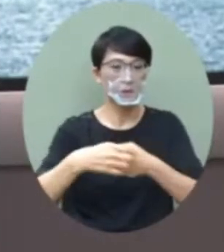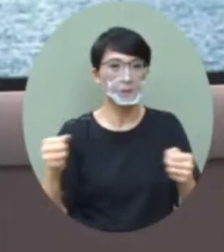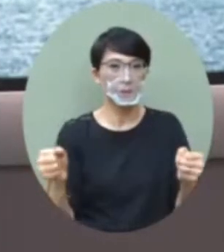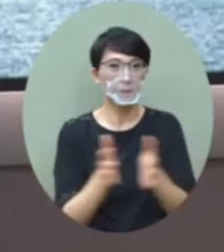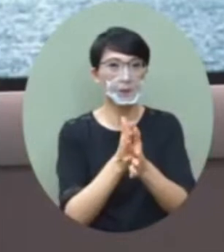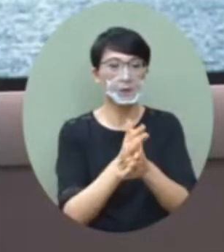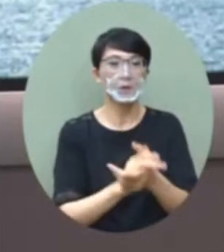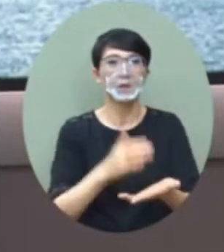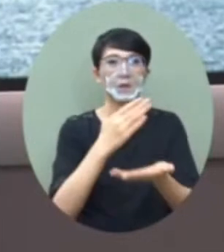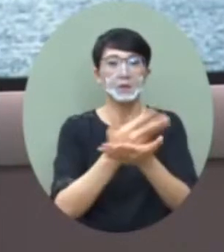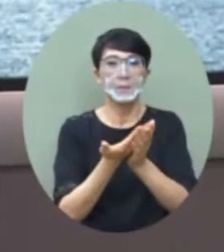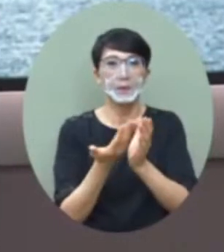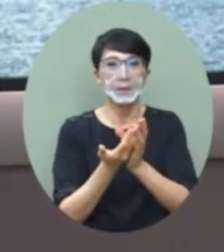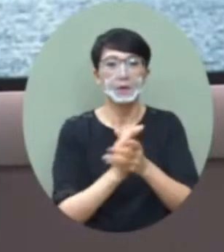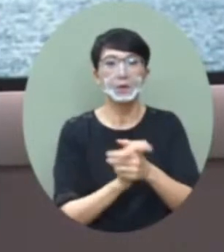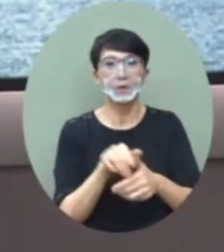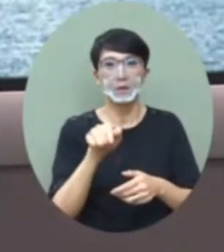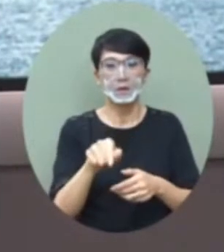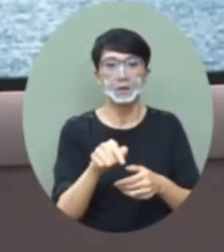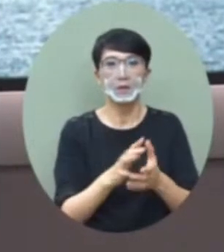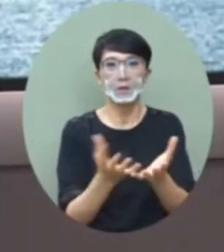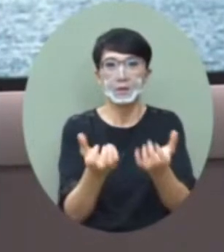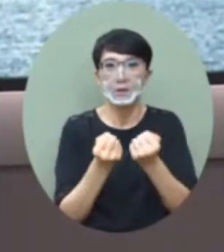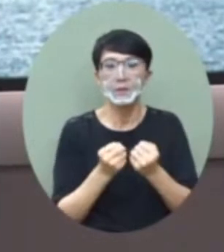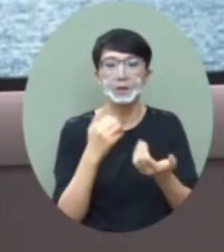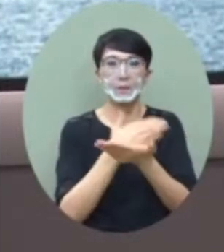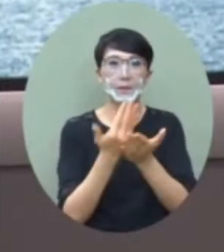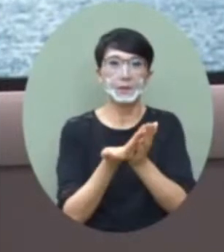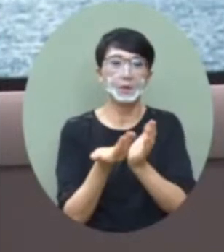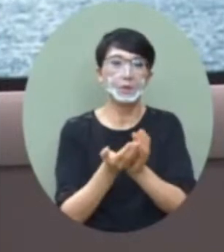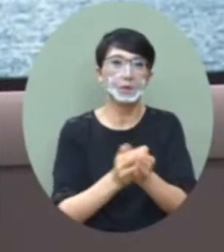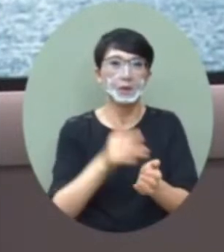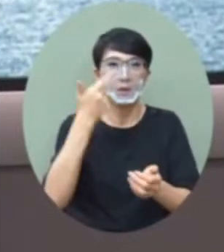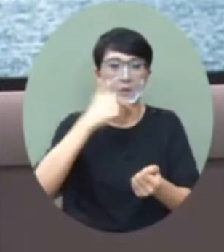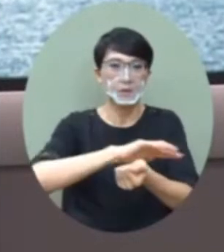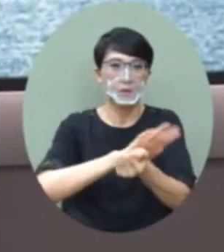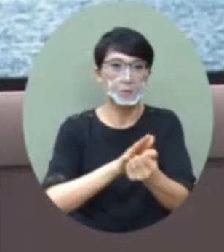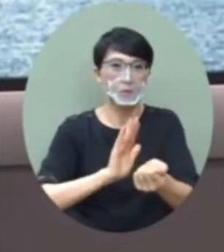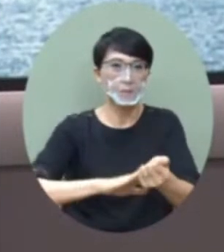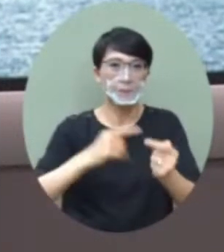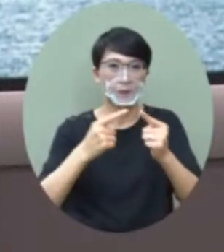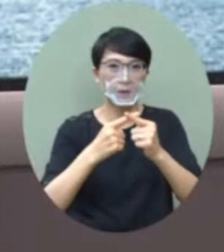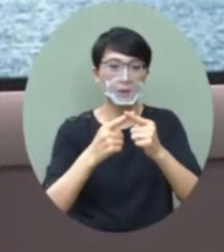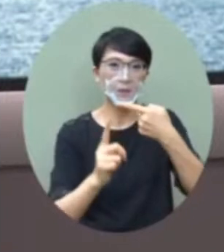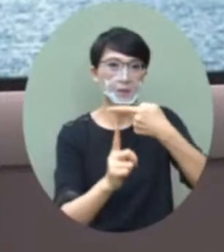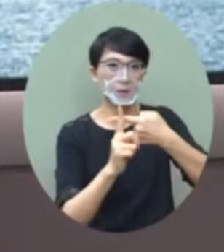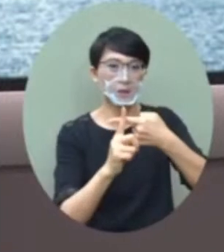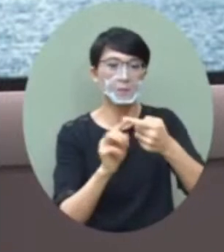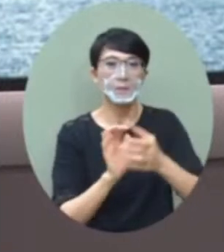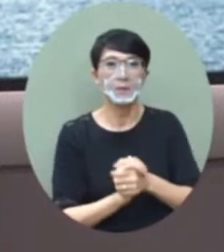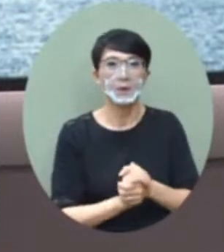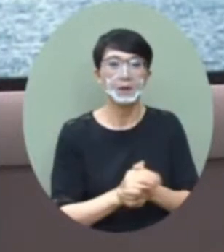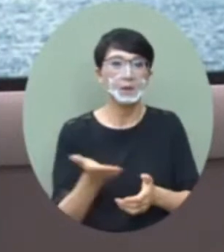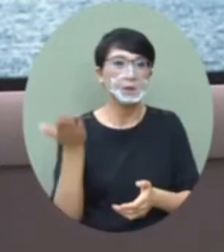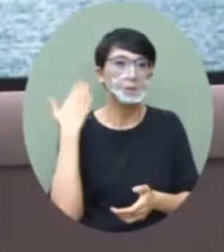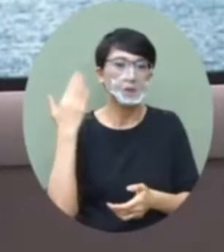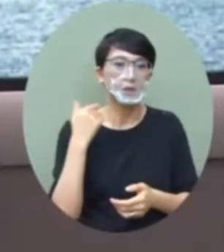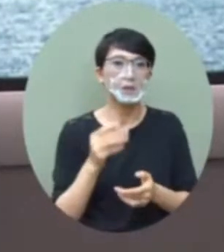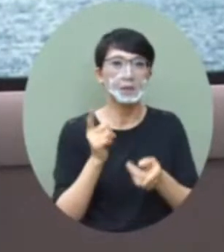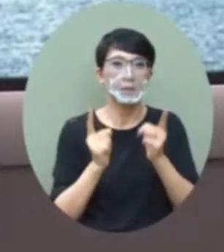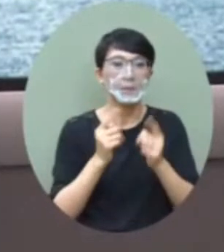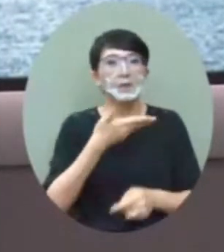facilities were there for isolation and some treatment. But with the fifth wave, we have more and